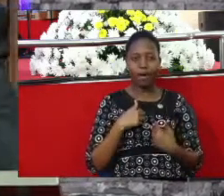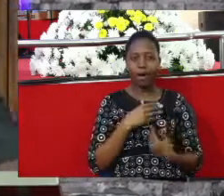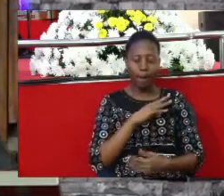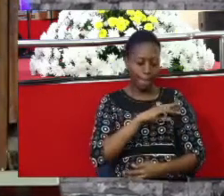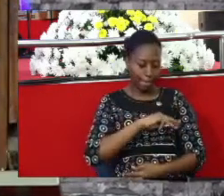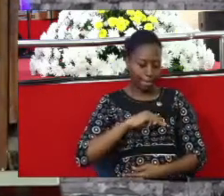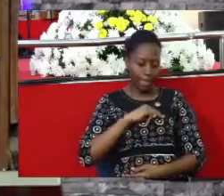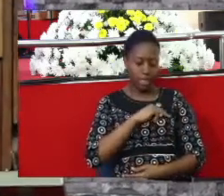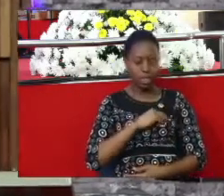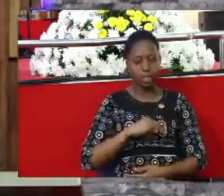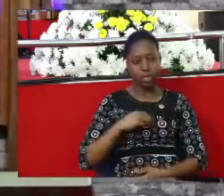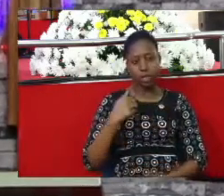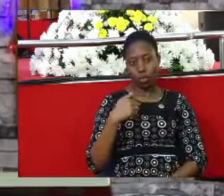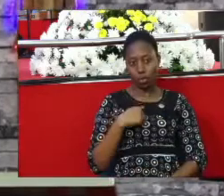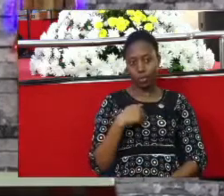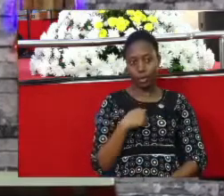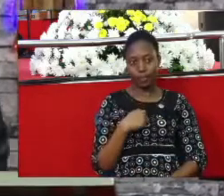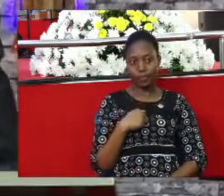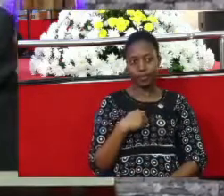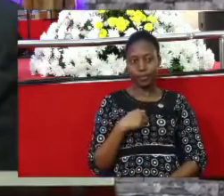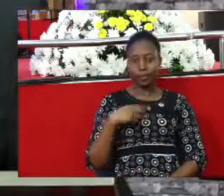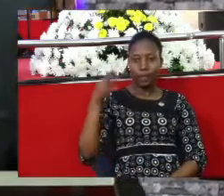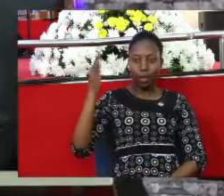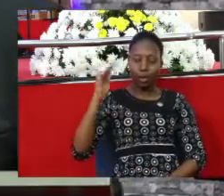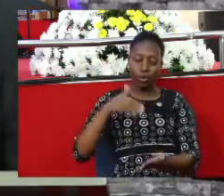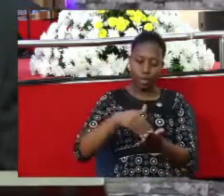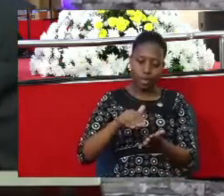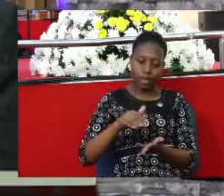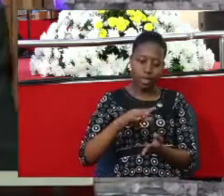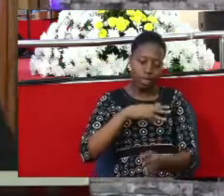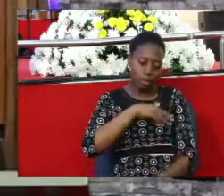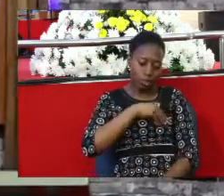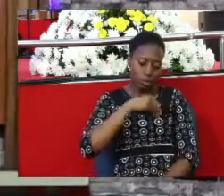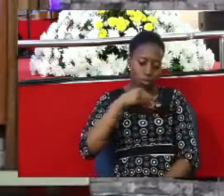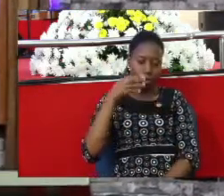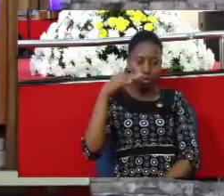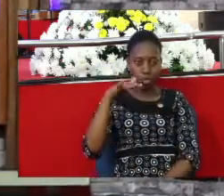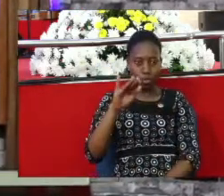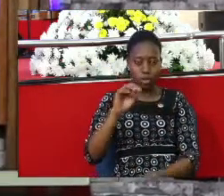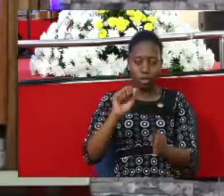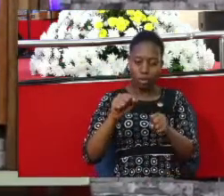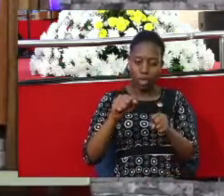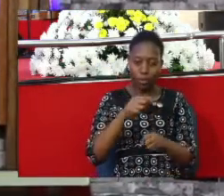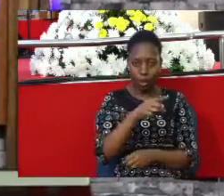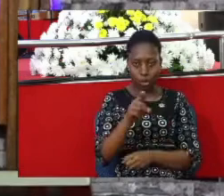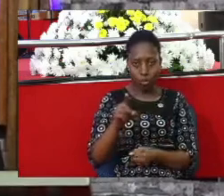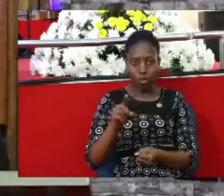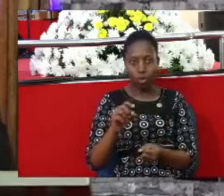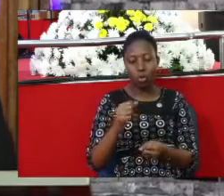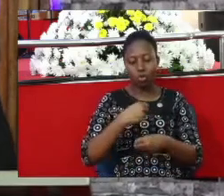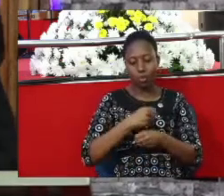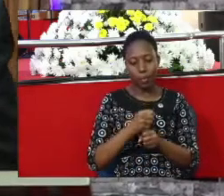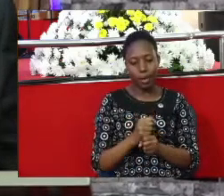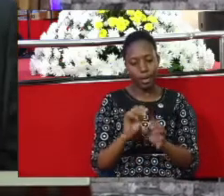will extend your scope, enabling you to do something new if you continue praying radical prayers.